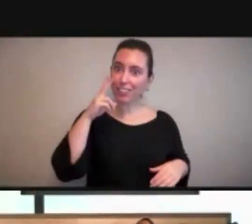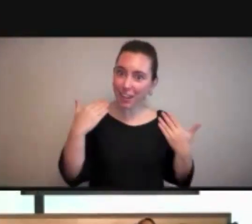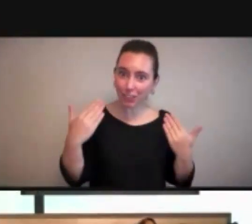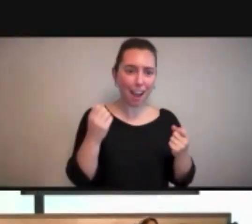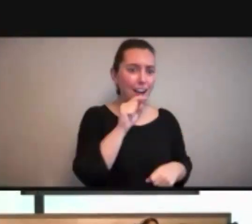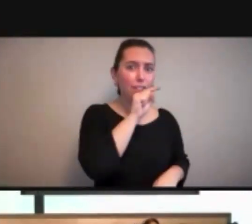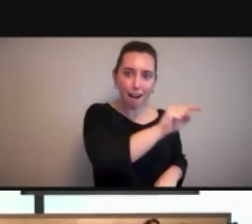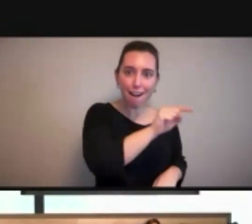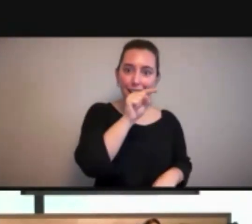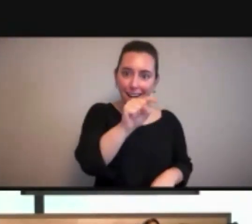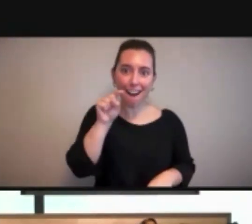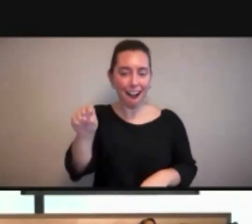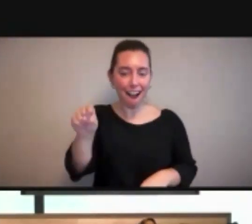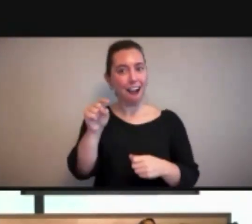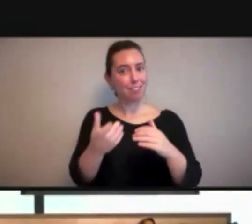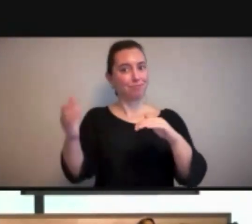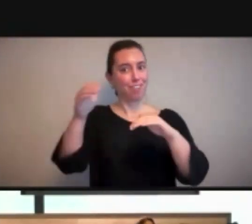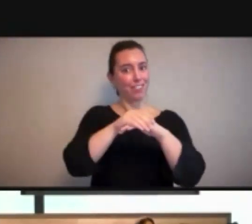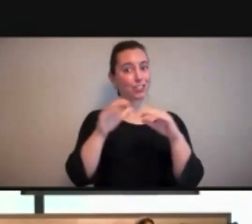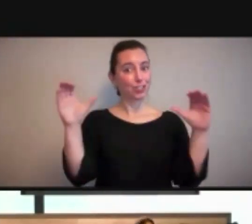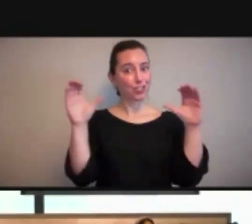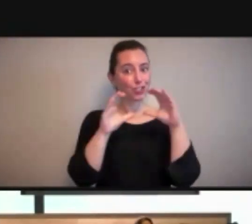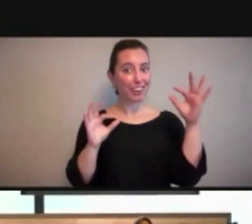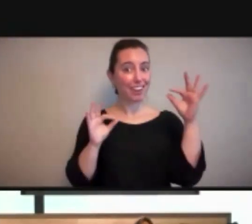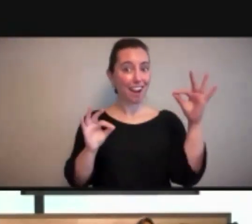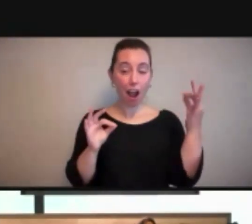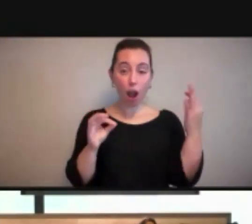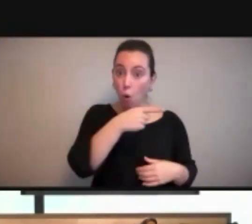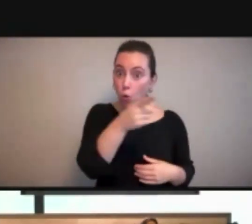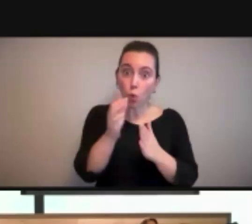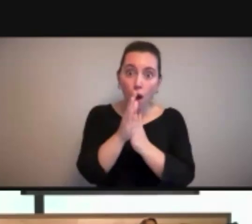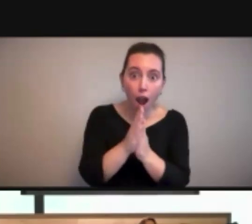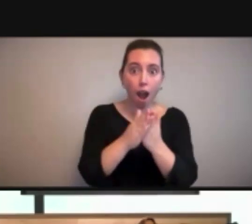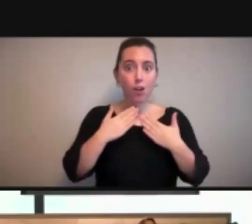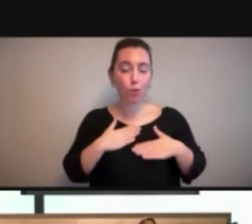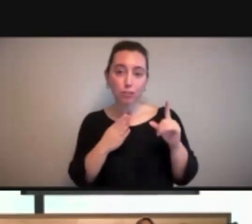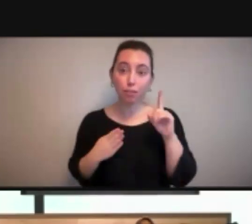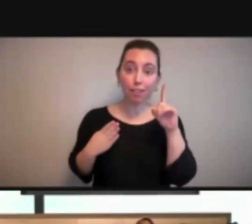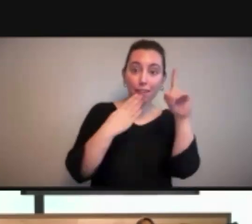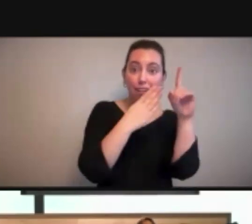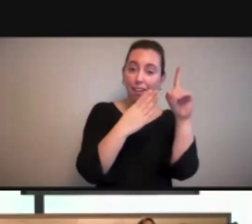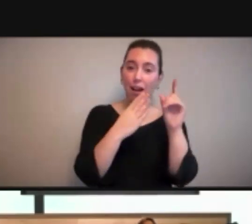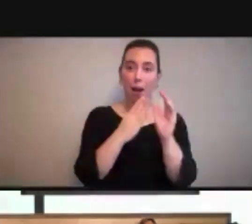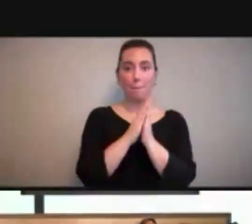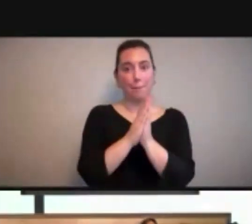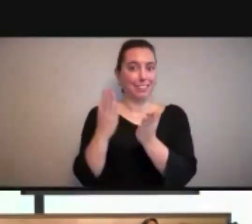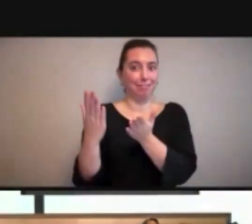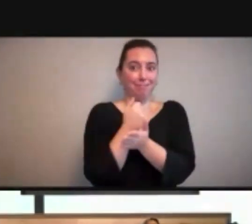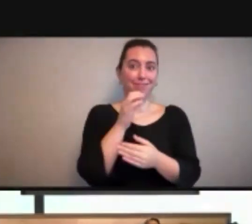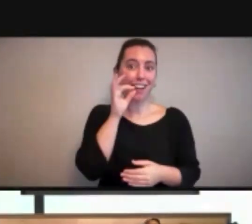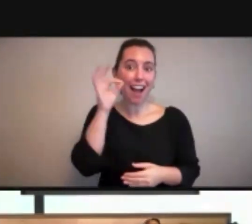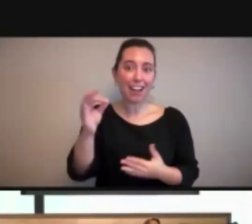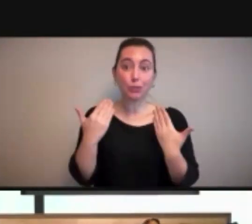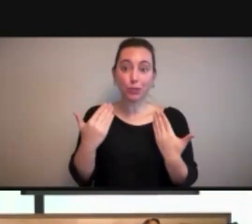if you have any questions around that or membership or anything else about IAAP, it's a good time to ask today. We have several